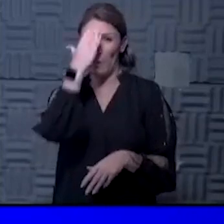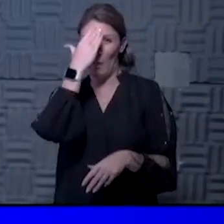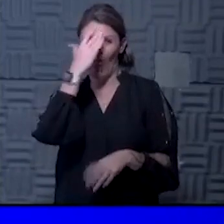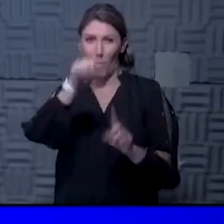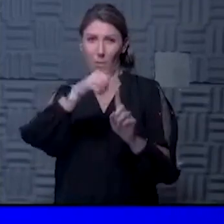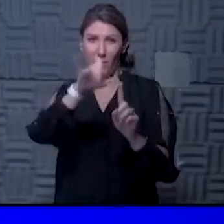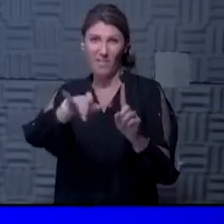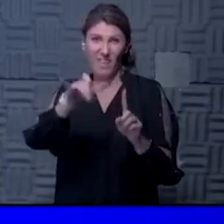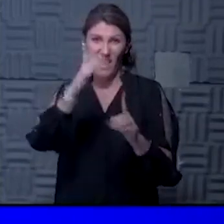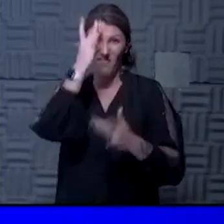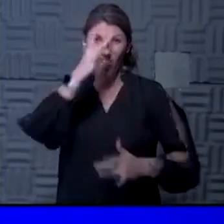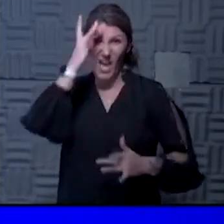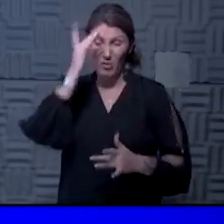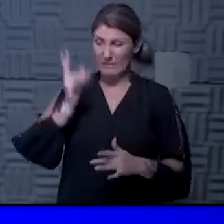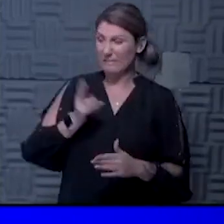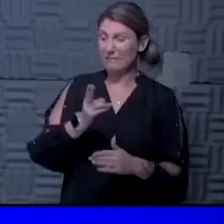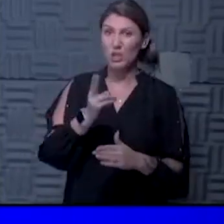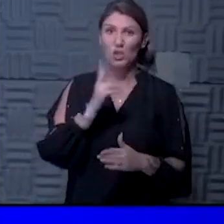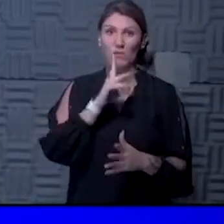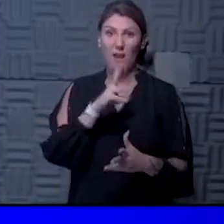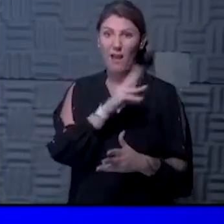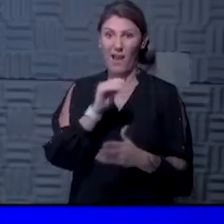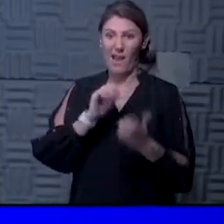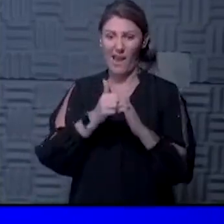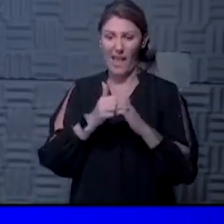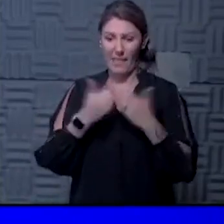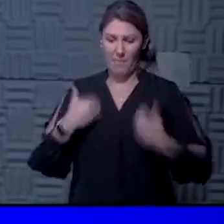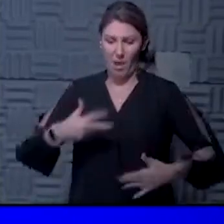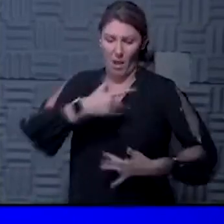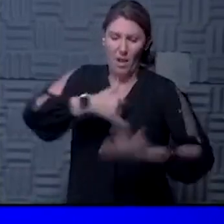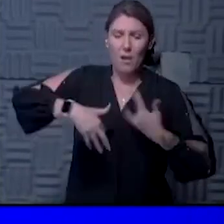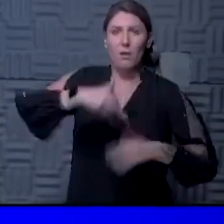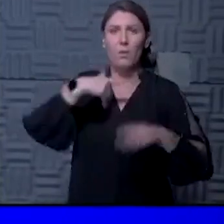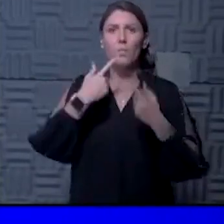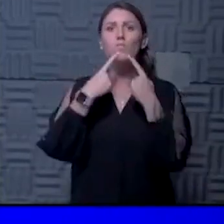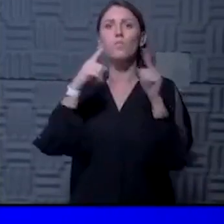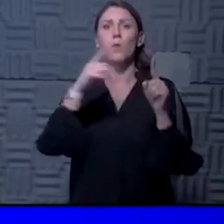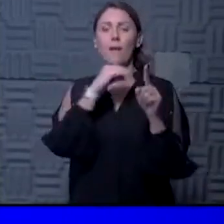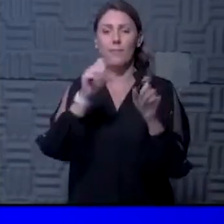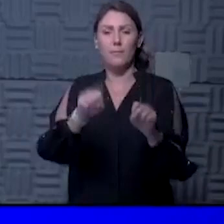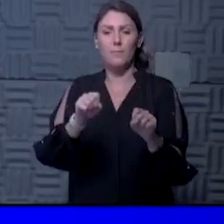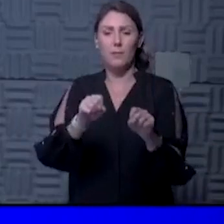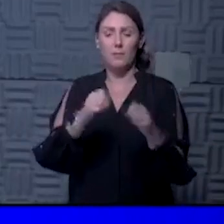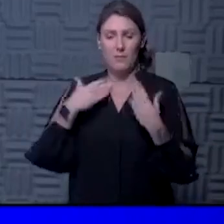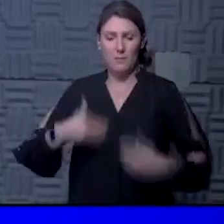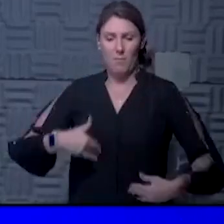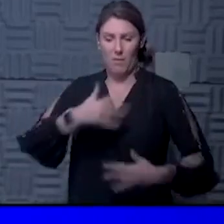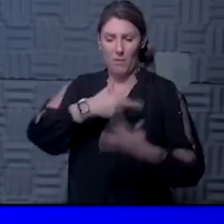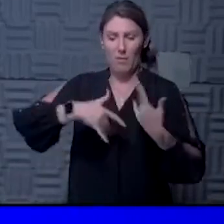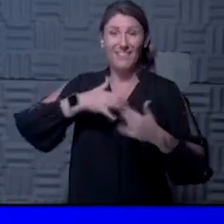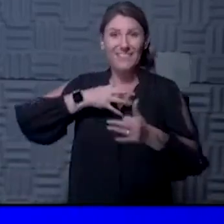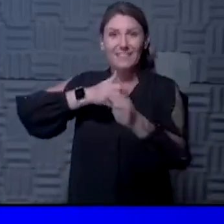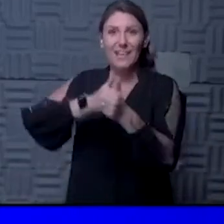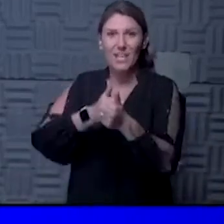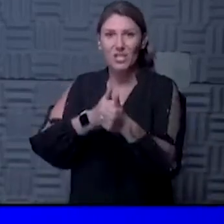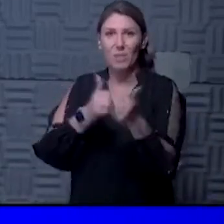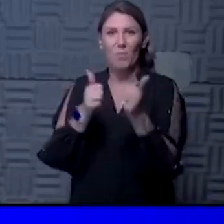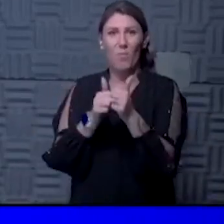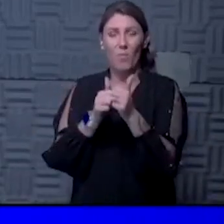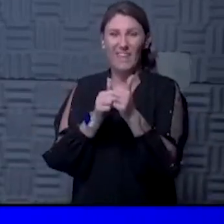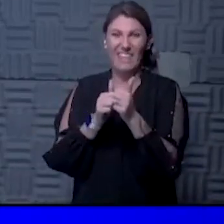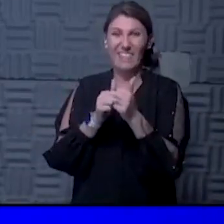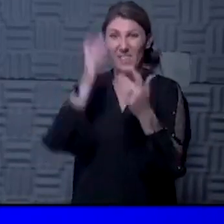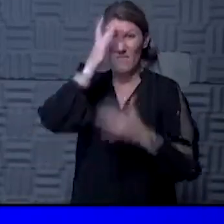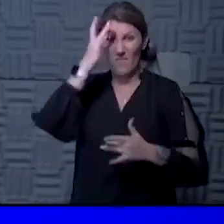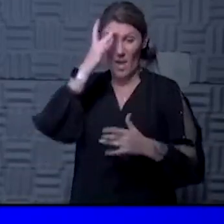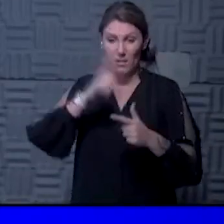the natural history of the virus in your body and the immune system, the ability for the immune system to catch up to the virus to really decrease